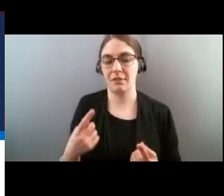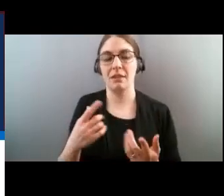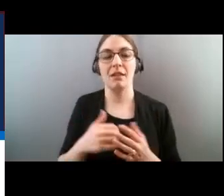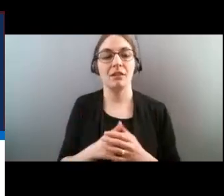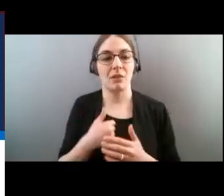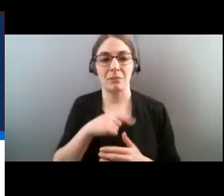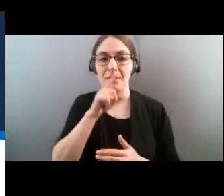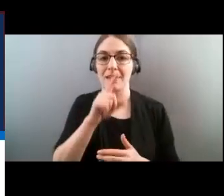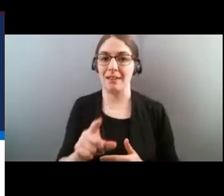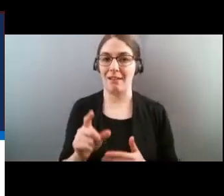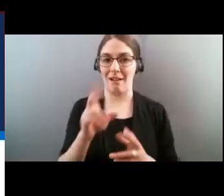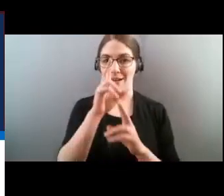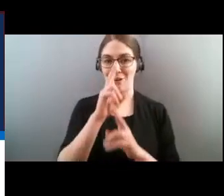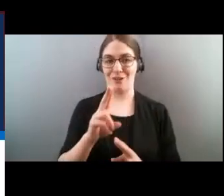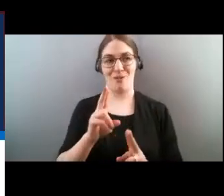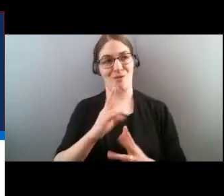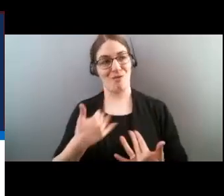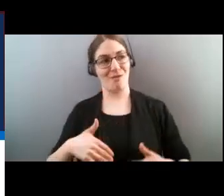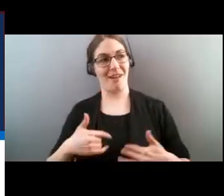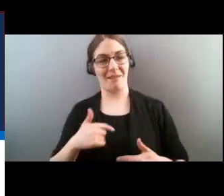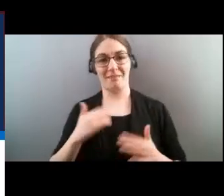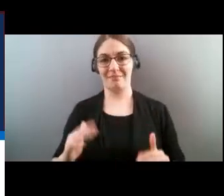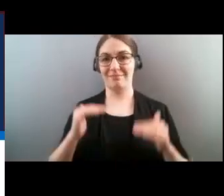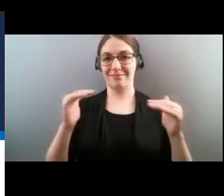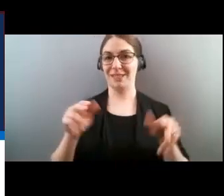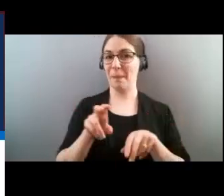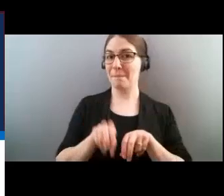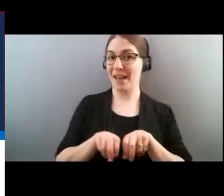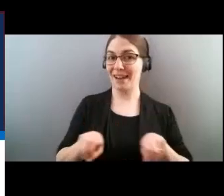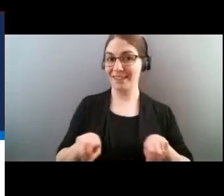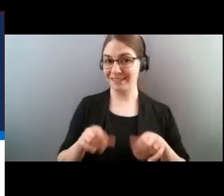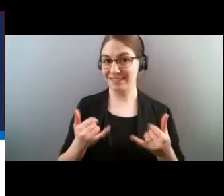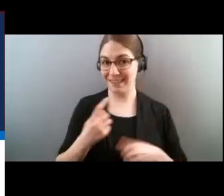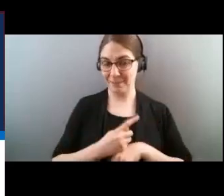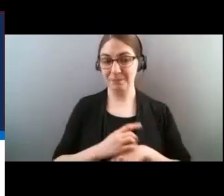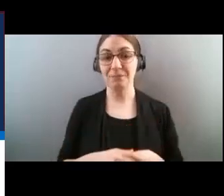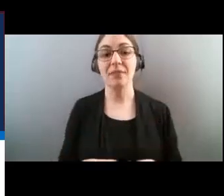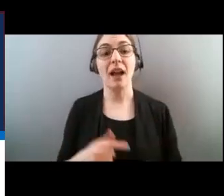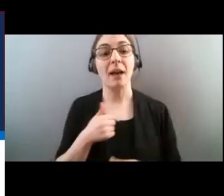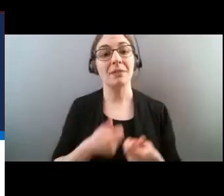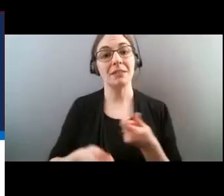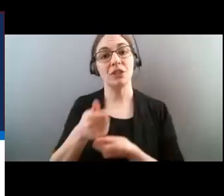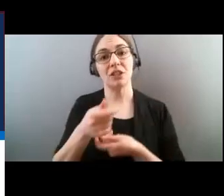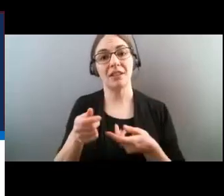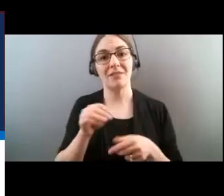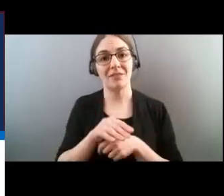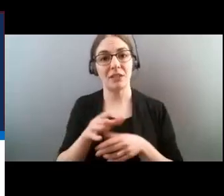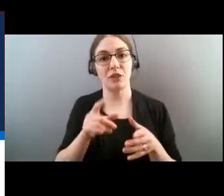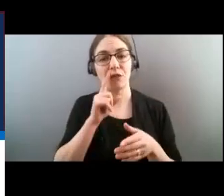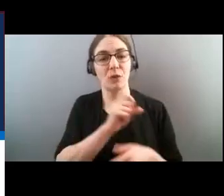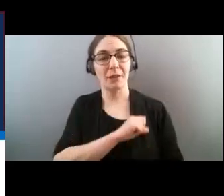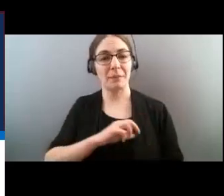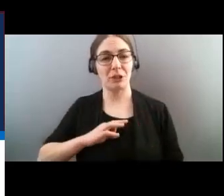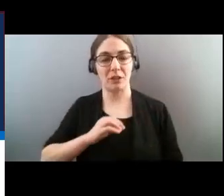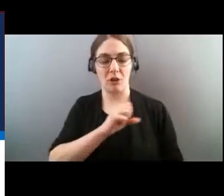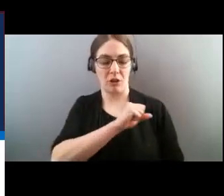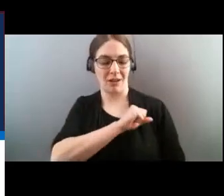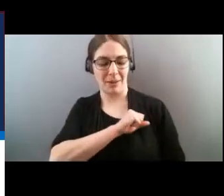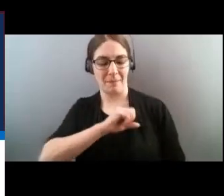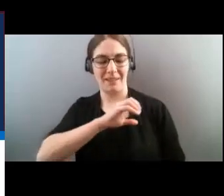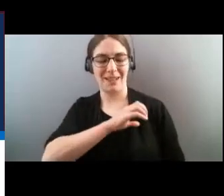upgraded to panelist today. I am the Senior Advisor to the Commissioner of the Virginia Department of Social Services. We are one